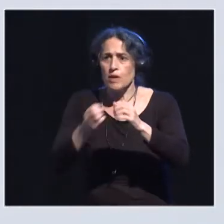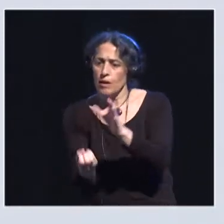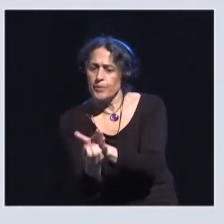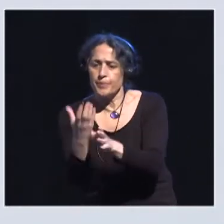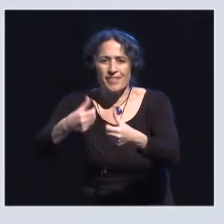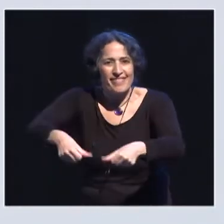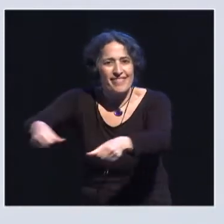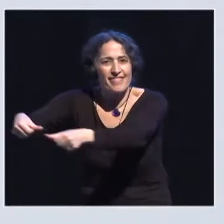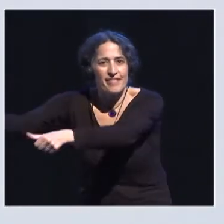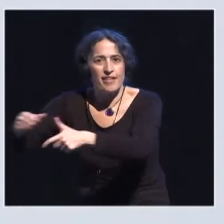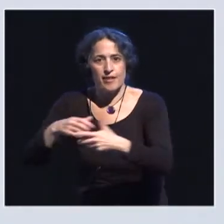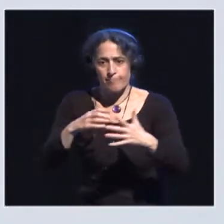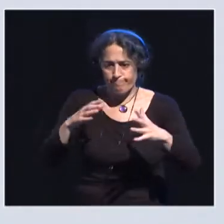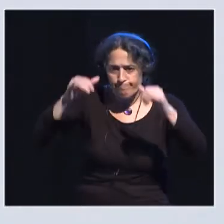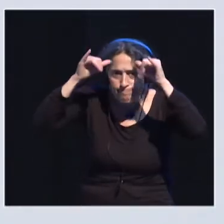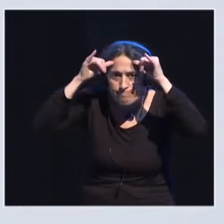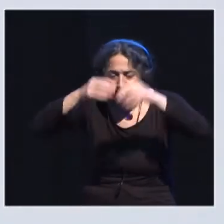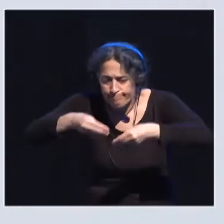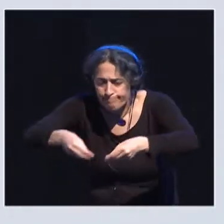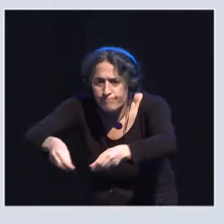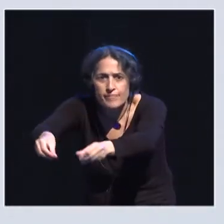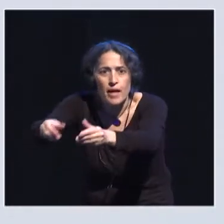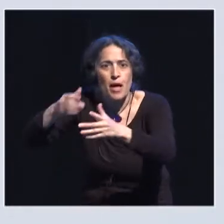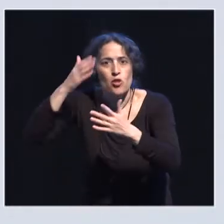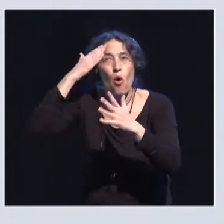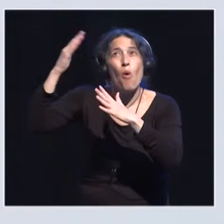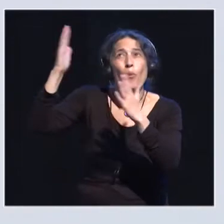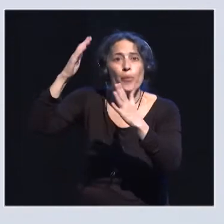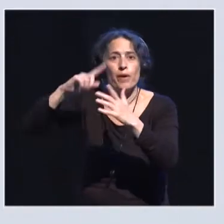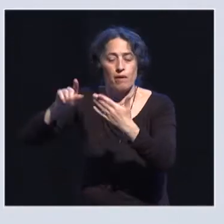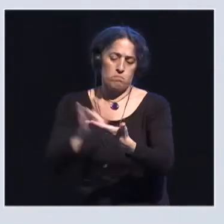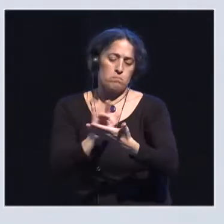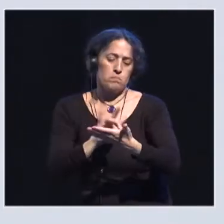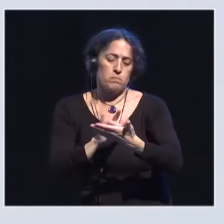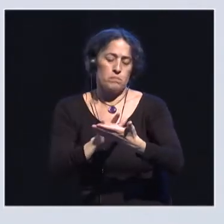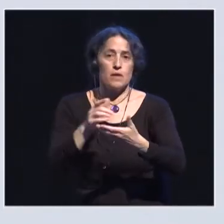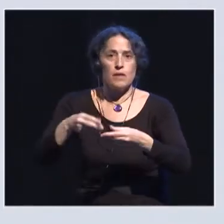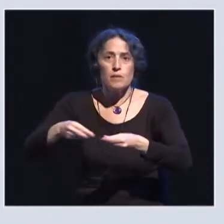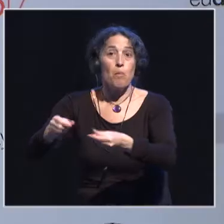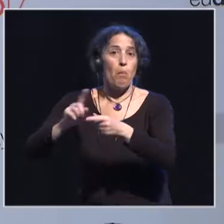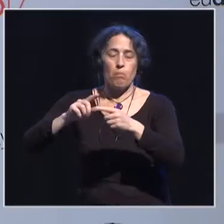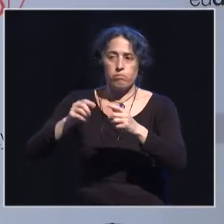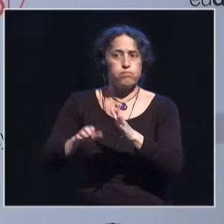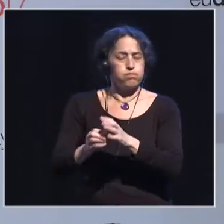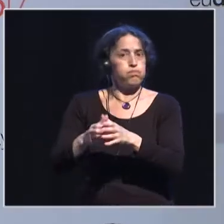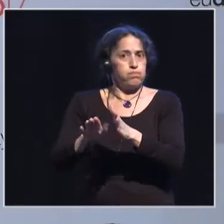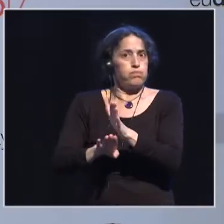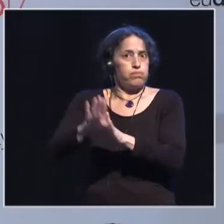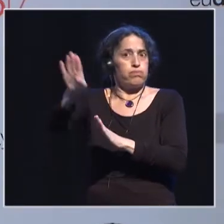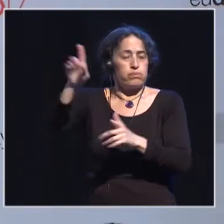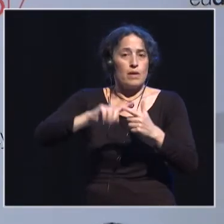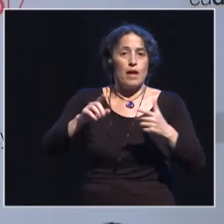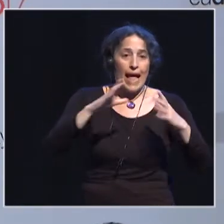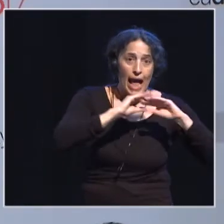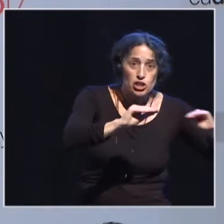rural farmers, and have them bring their goods to the urban areas. We have it in terms of in the fashion industry. We have it in the education